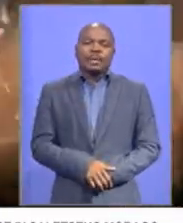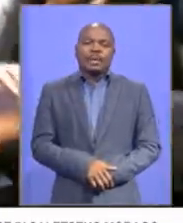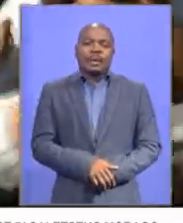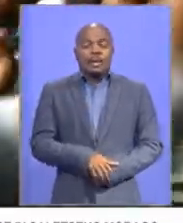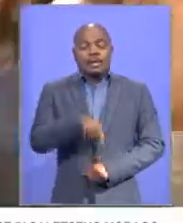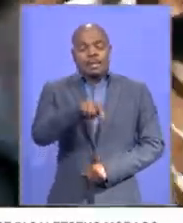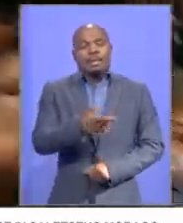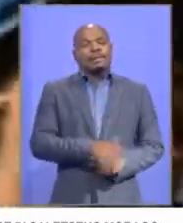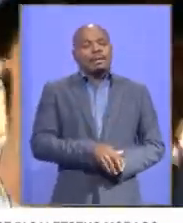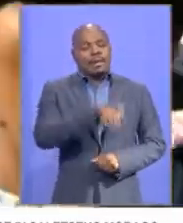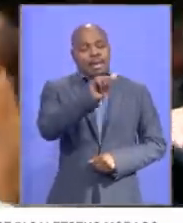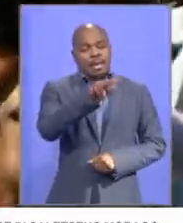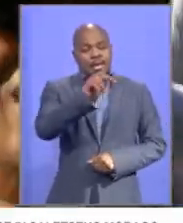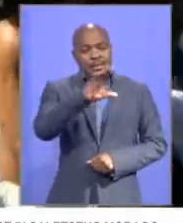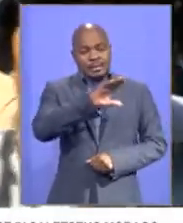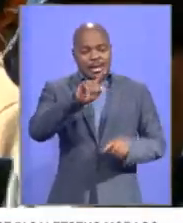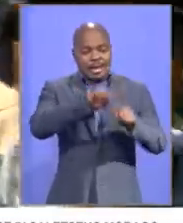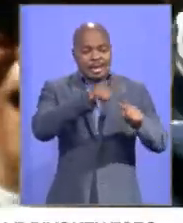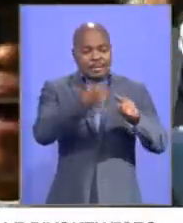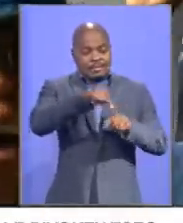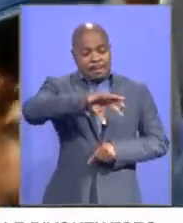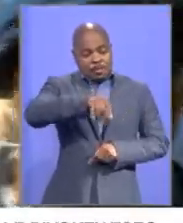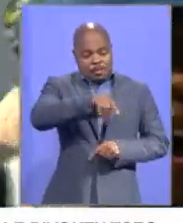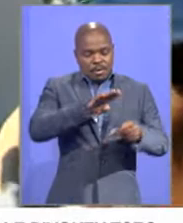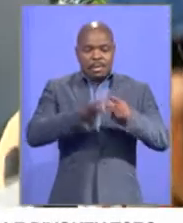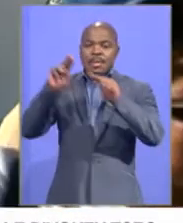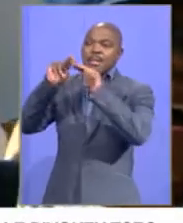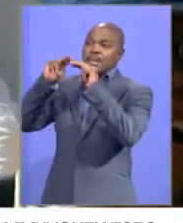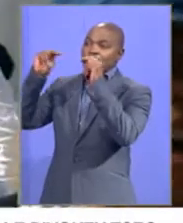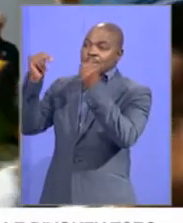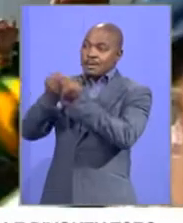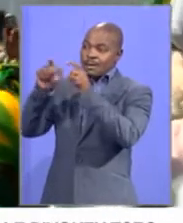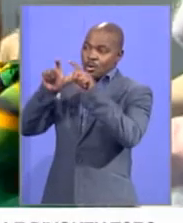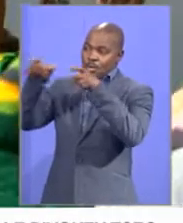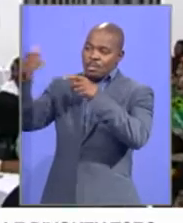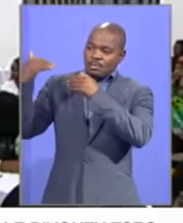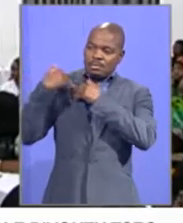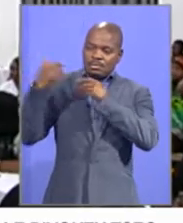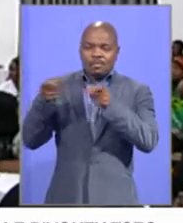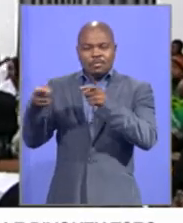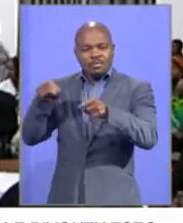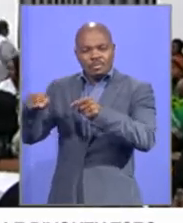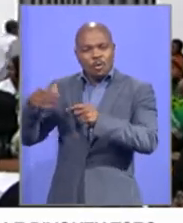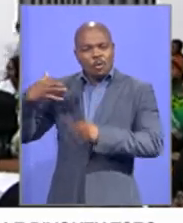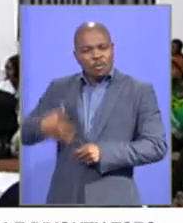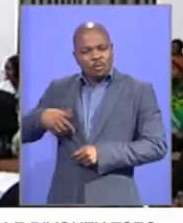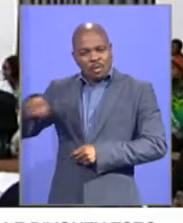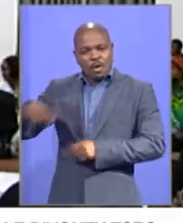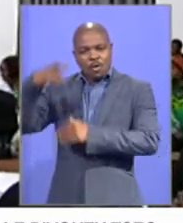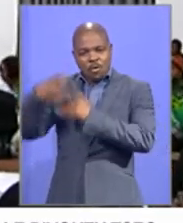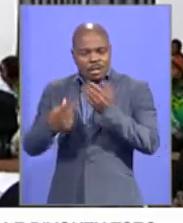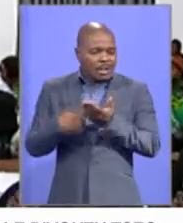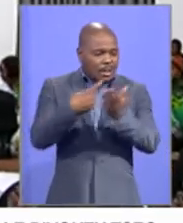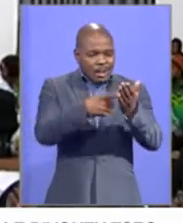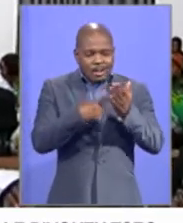Kopano ya khuduthamaga ya ANC mono Gauteng go akaretsa le komiti ya bosetšhaba e samaganang le ntlha ya conference ya sedika sa Ekurhuleni ga ya nna le